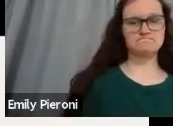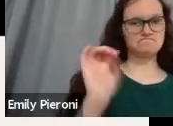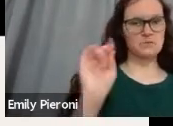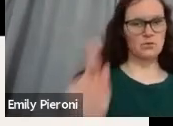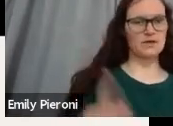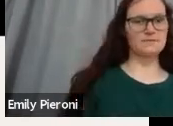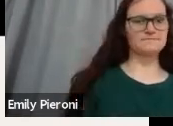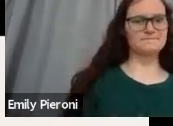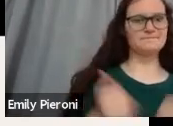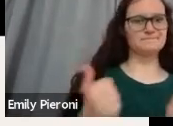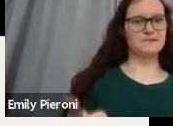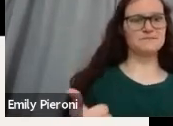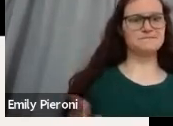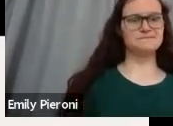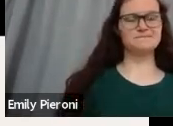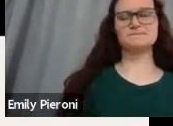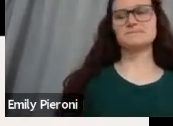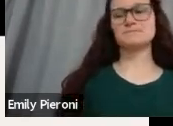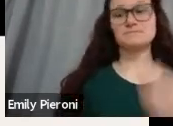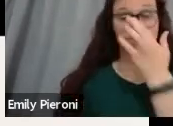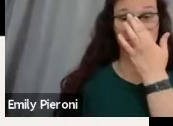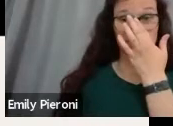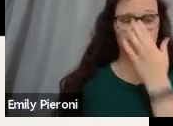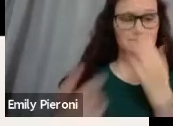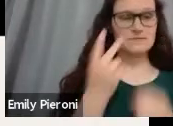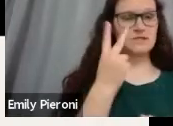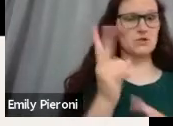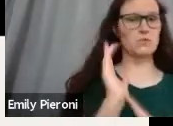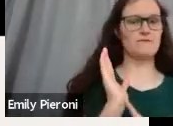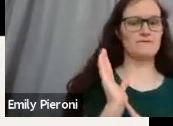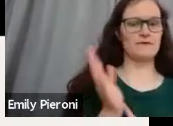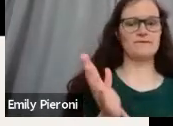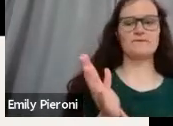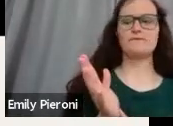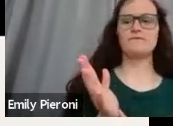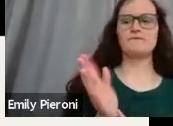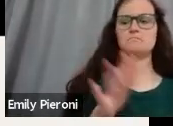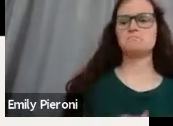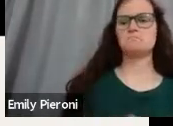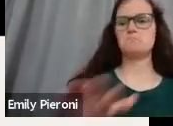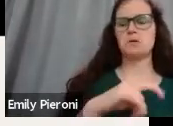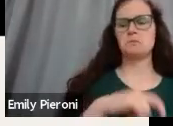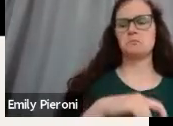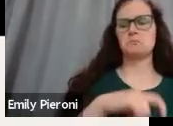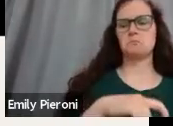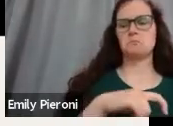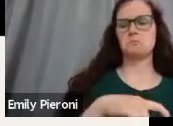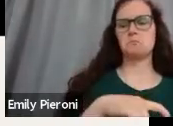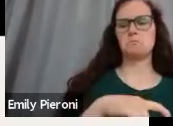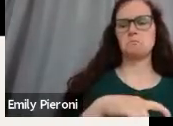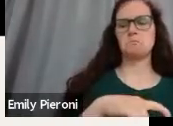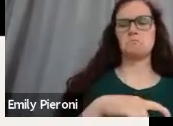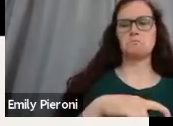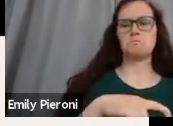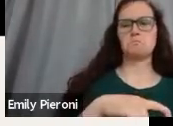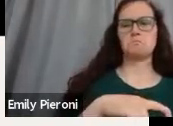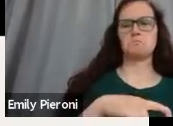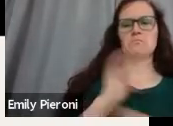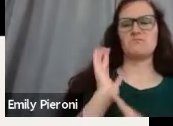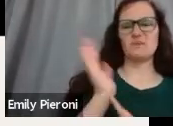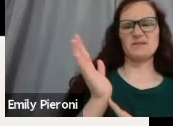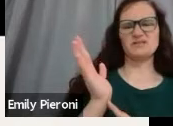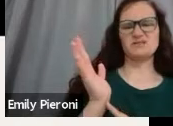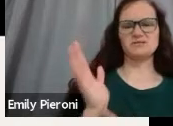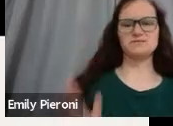good. All right, thank you, everybody. You'll see you back here at, let's see, yeah, in about 5